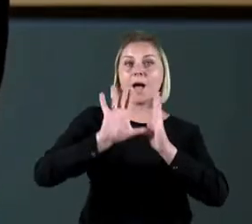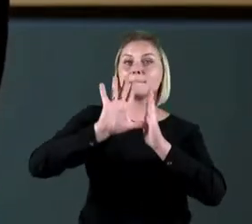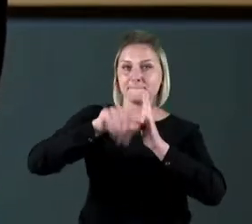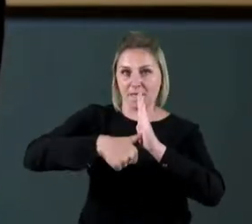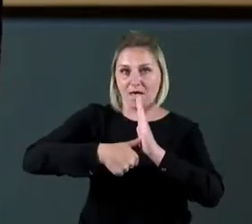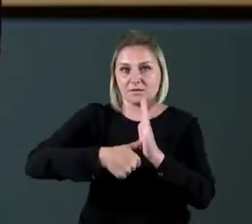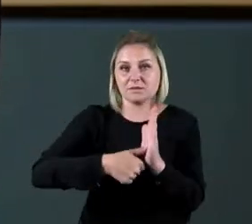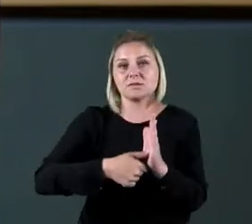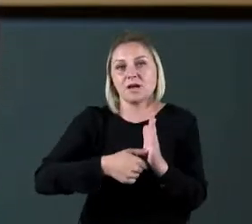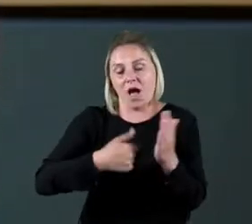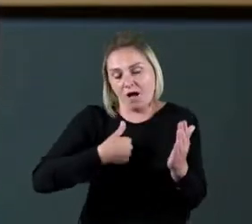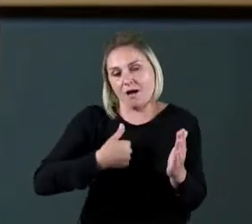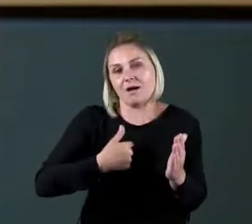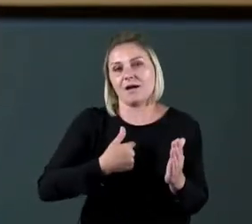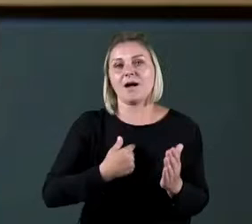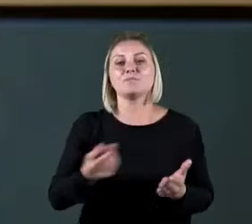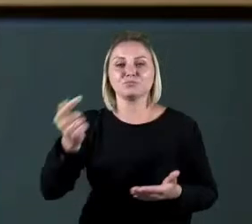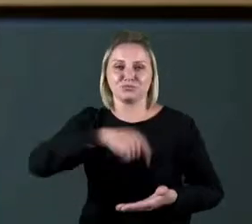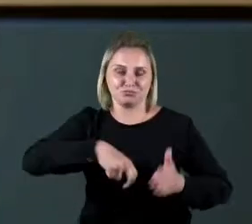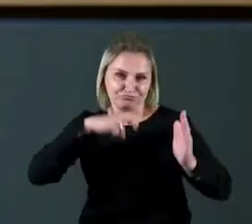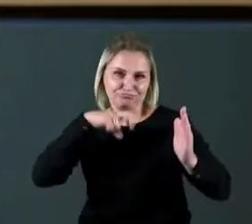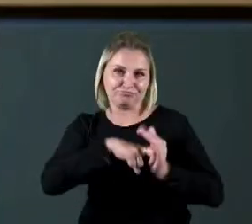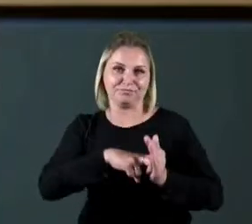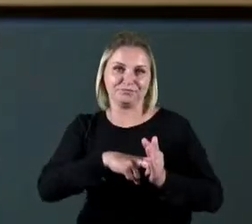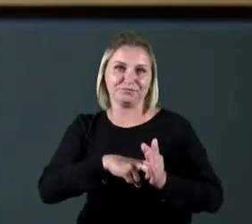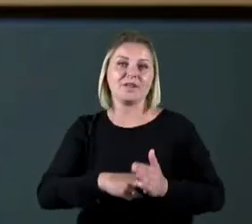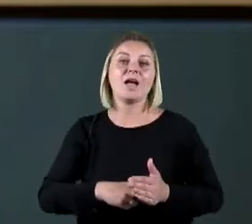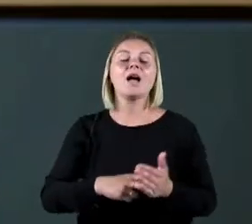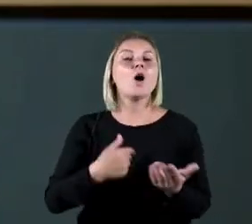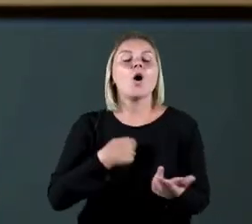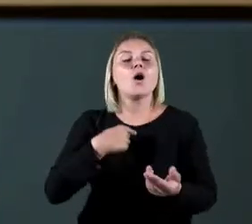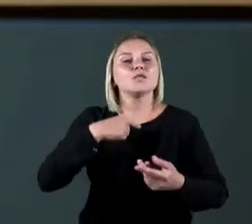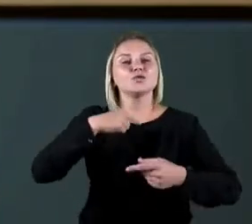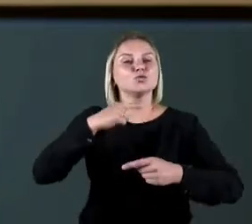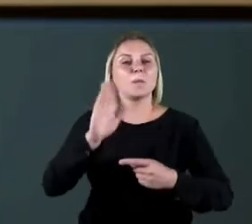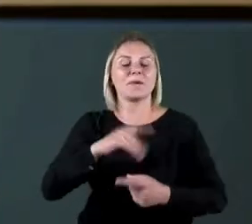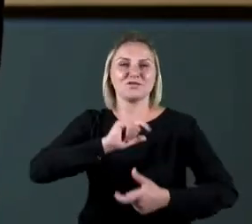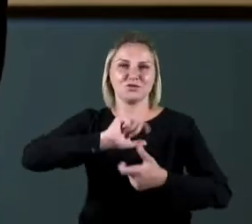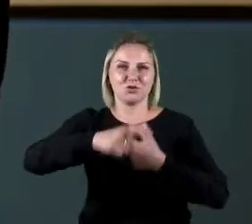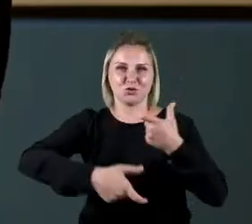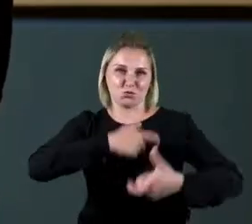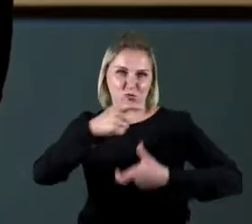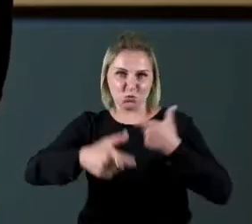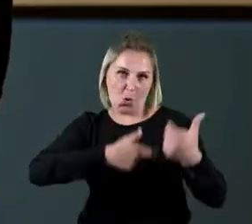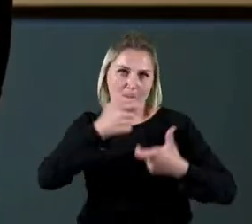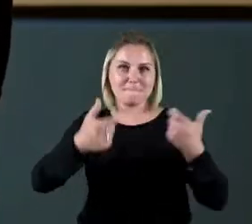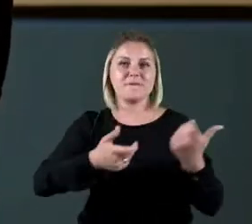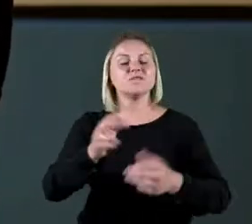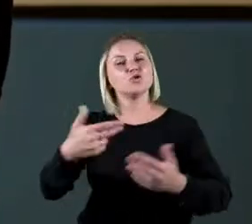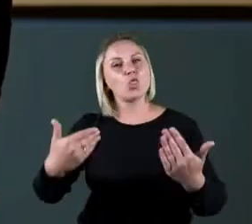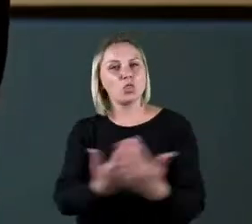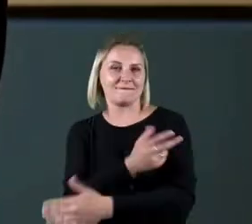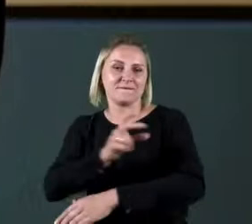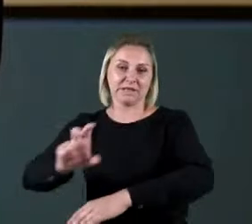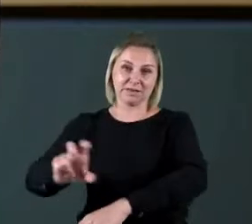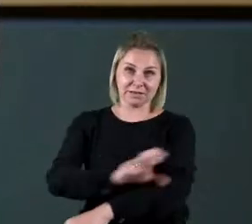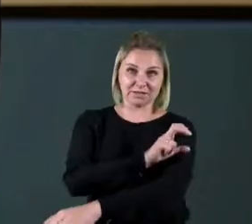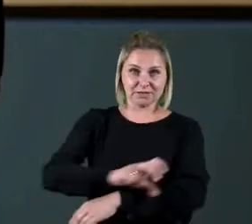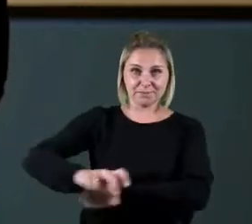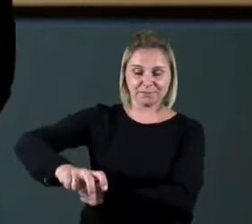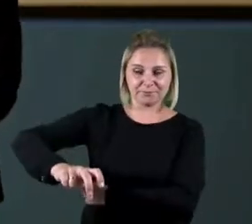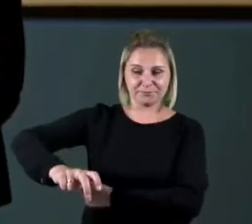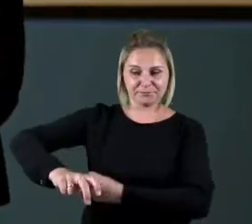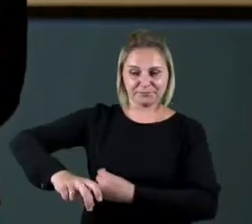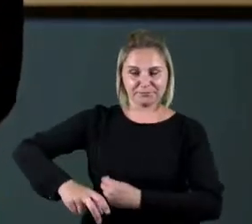of intention. So bringing in digital to urban development and to the whole development. To start